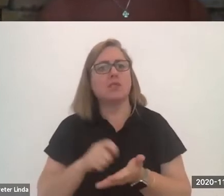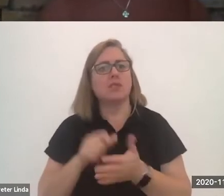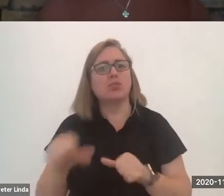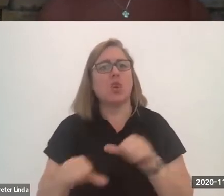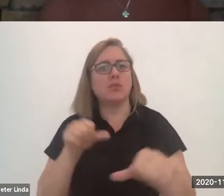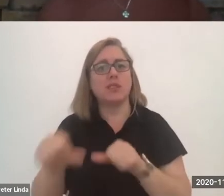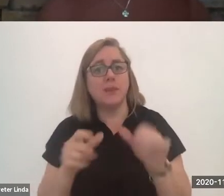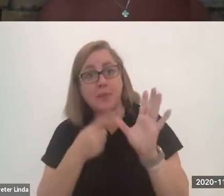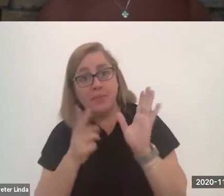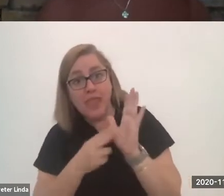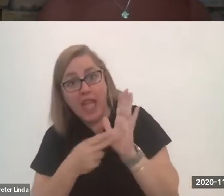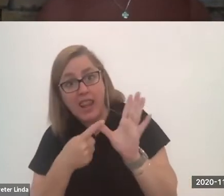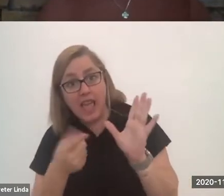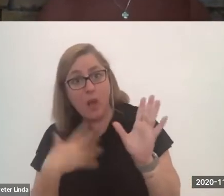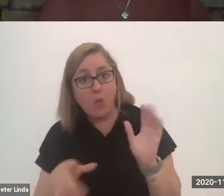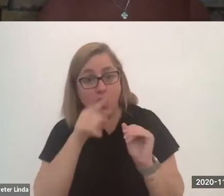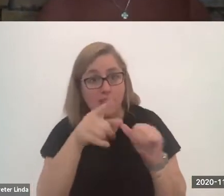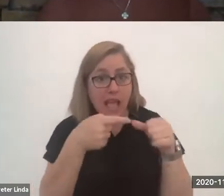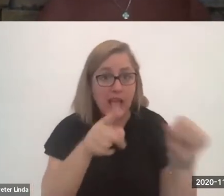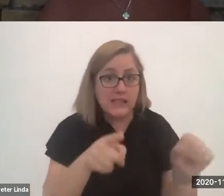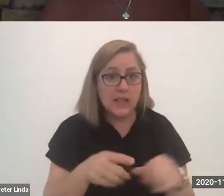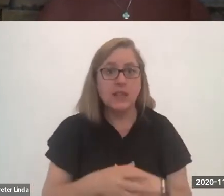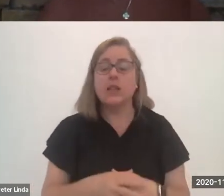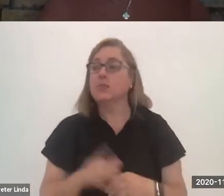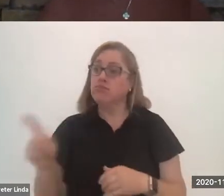And if you want to step in and answer that one, and then we'll go to Laura. Sure.